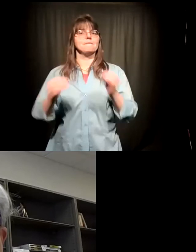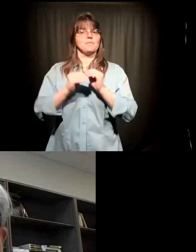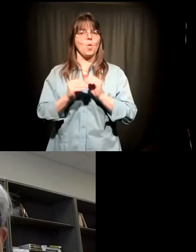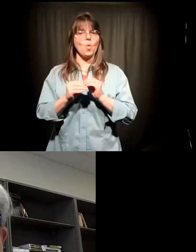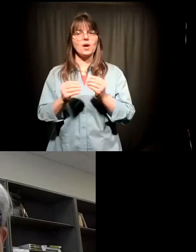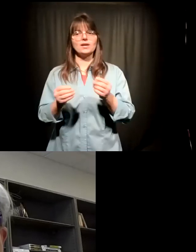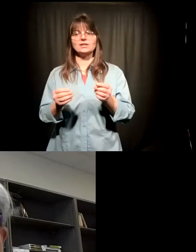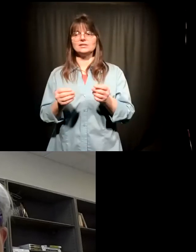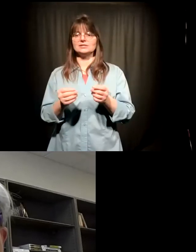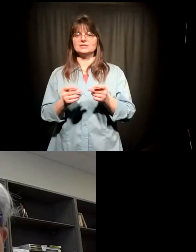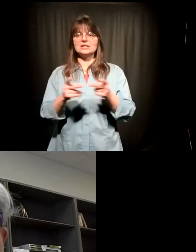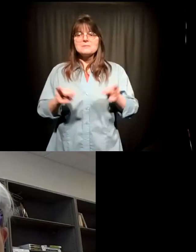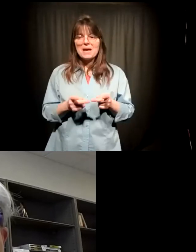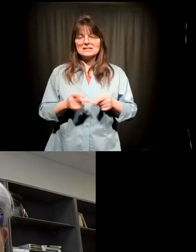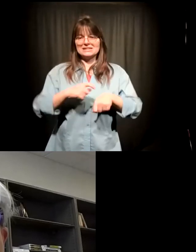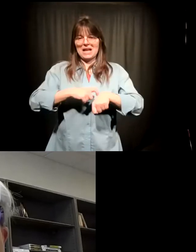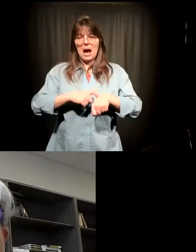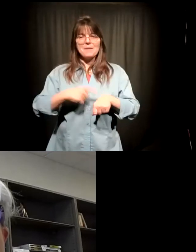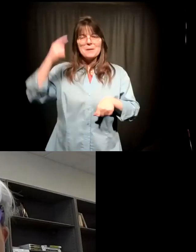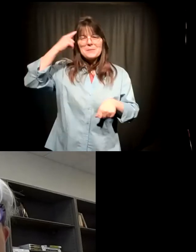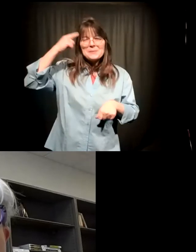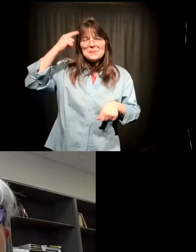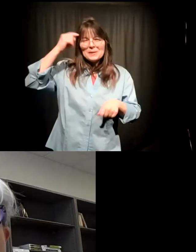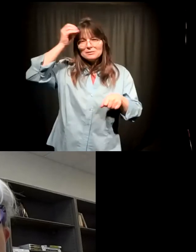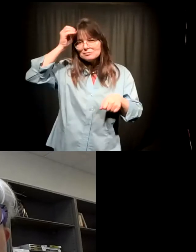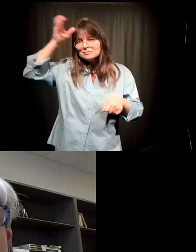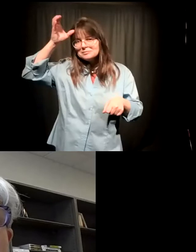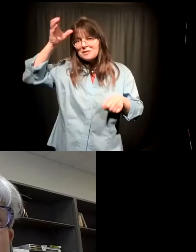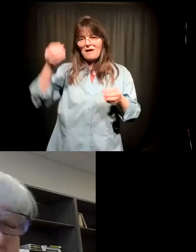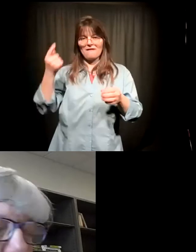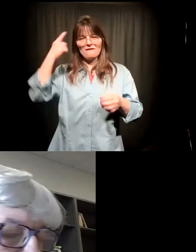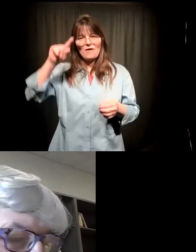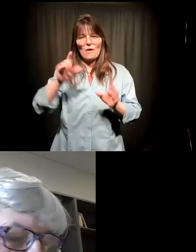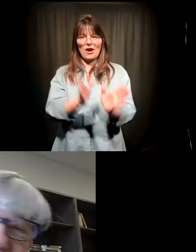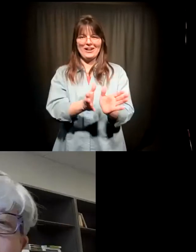I am not as plugged into that. I've done my research, but